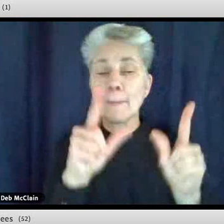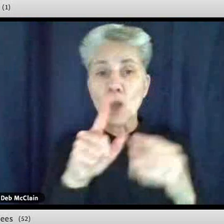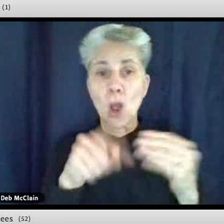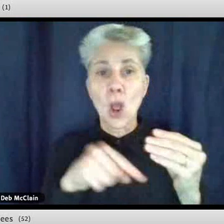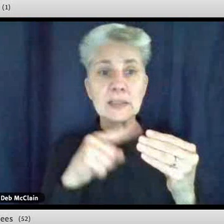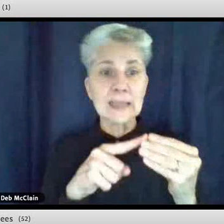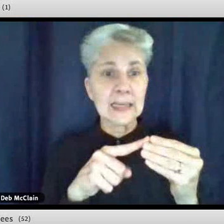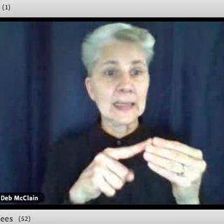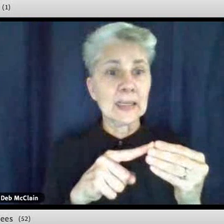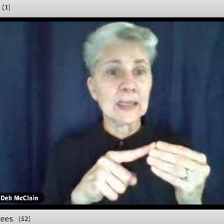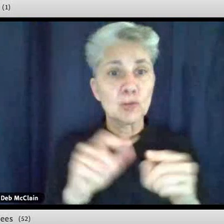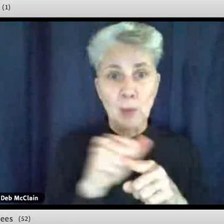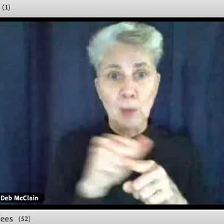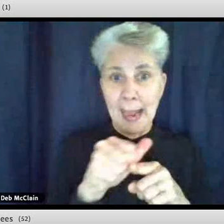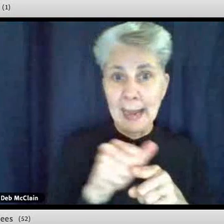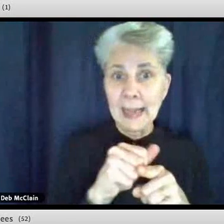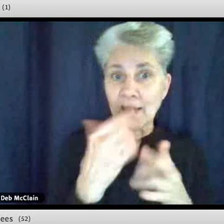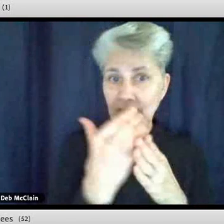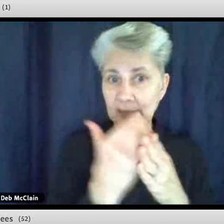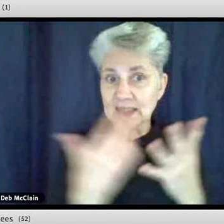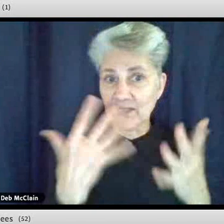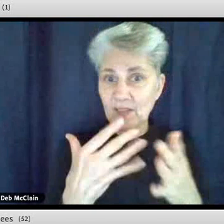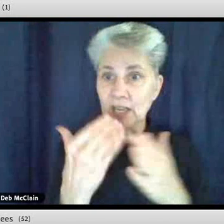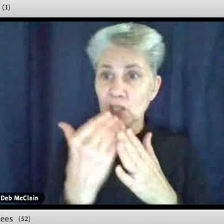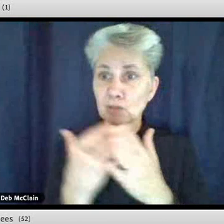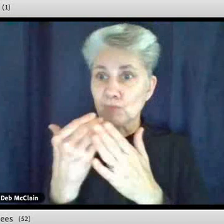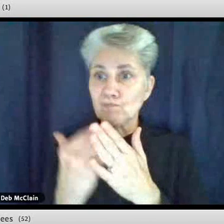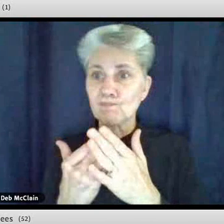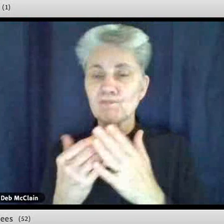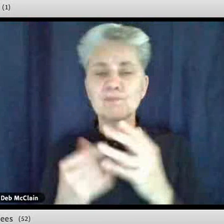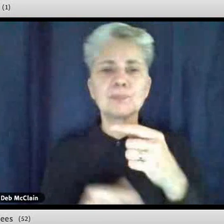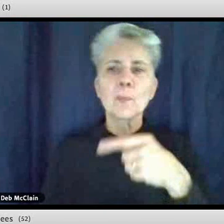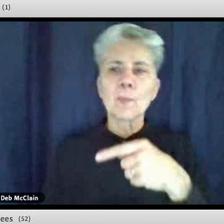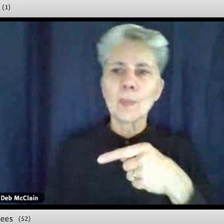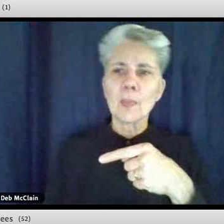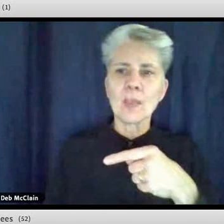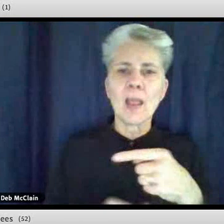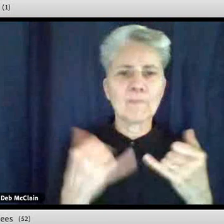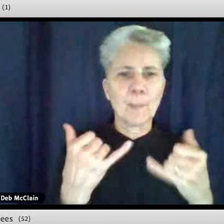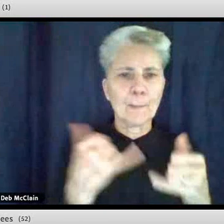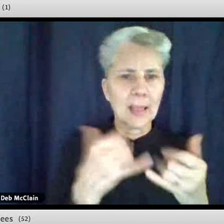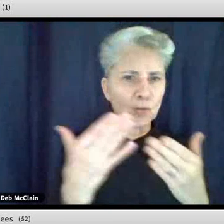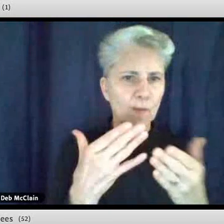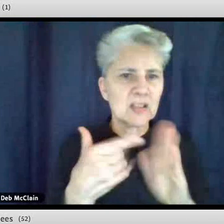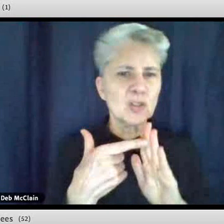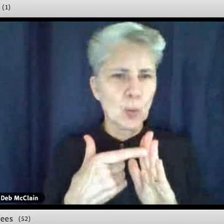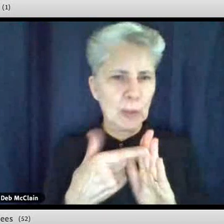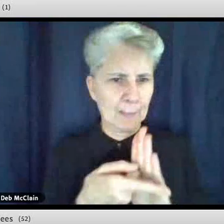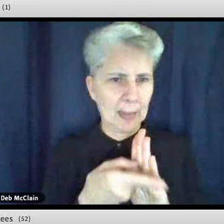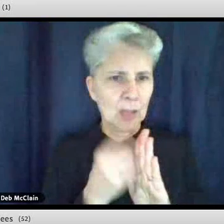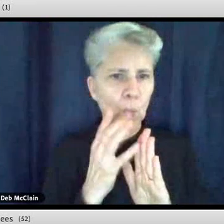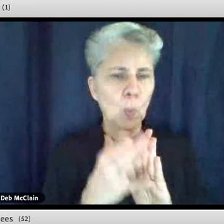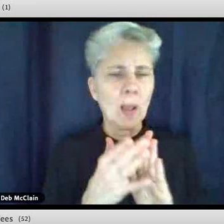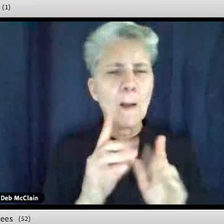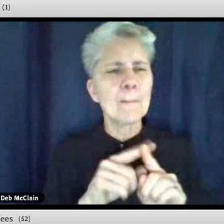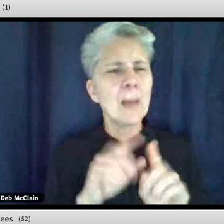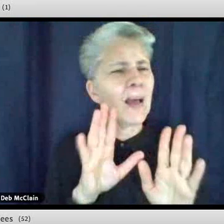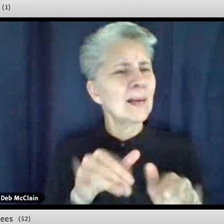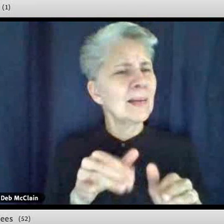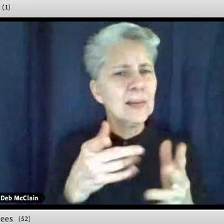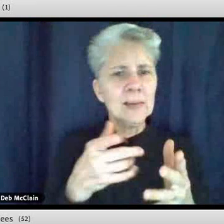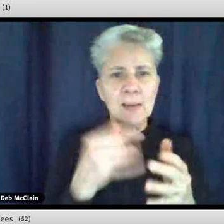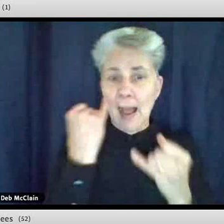those. There's webinars and training that they've listed. They have ways you can do remote library services, which is what